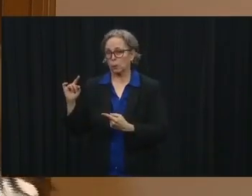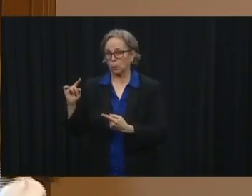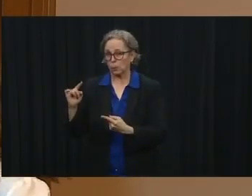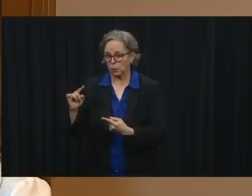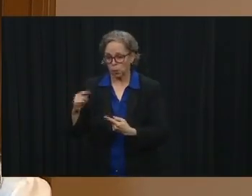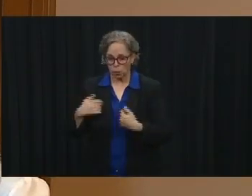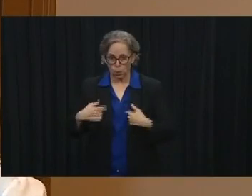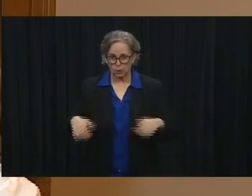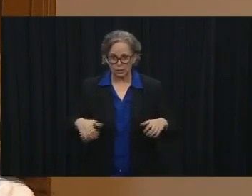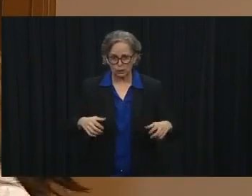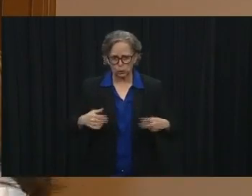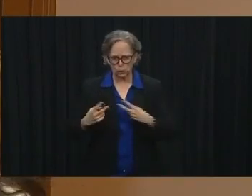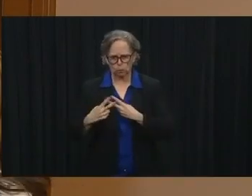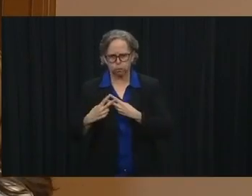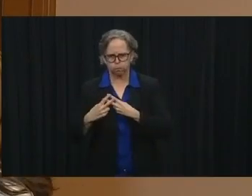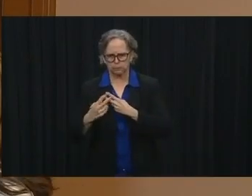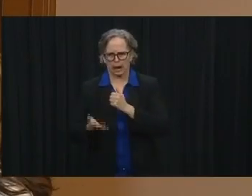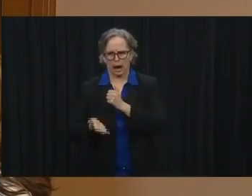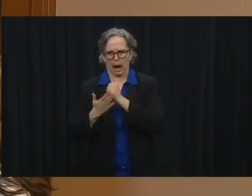longer. Next slide.